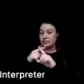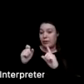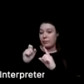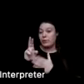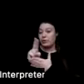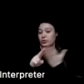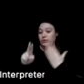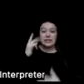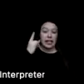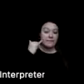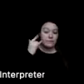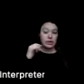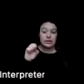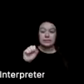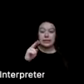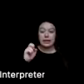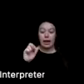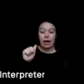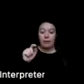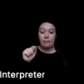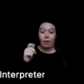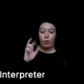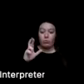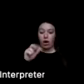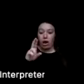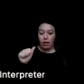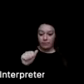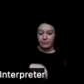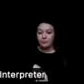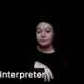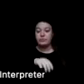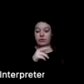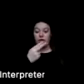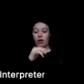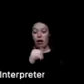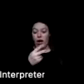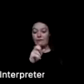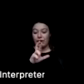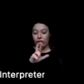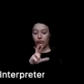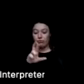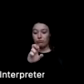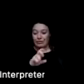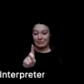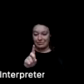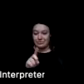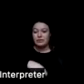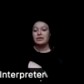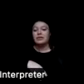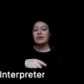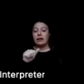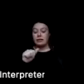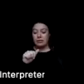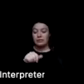Barbara. So Drs. Erica Lubin and Javier Reed de Alanis. They're going to speak to you about